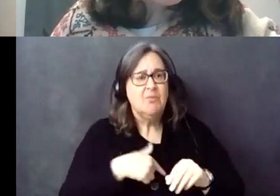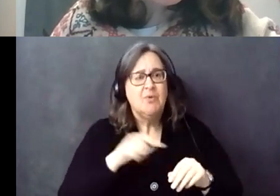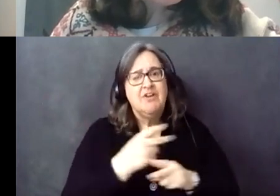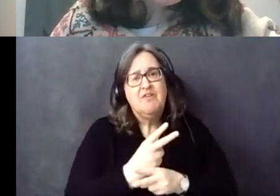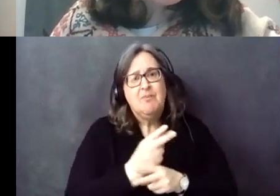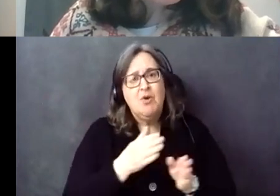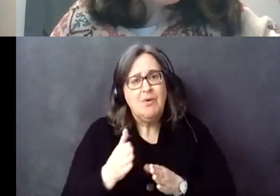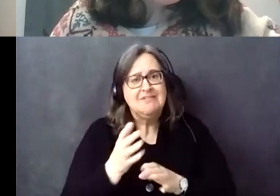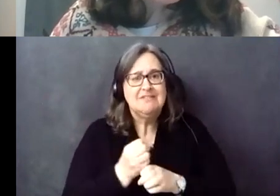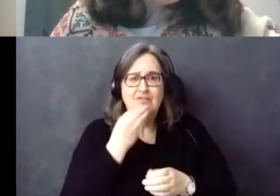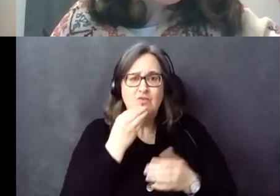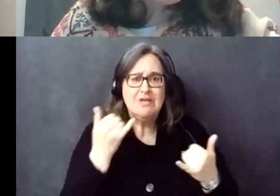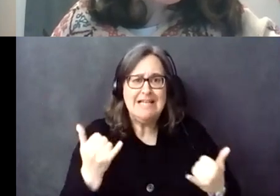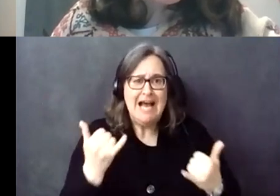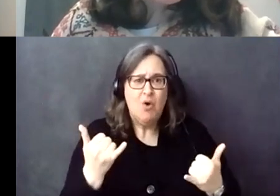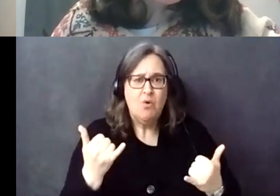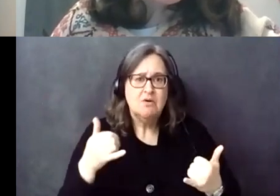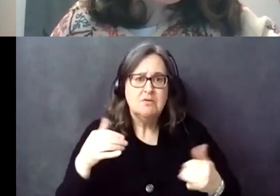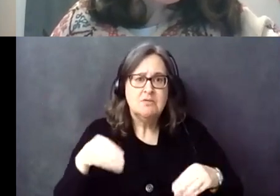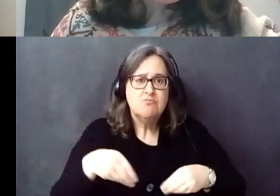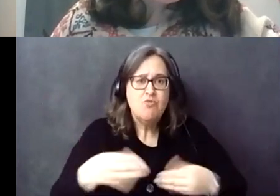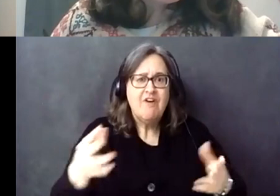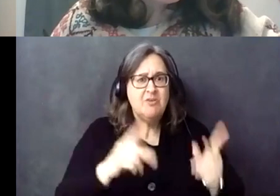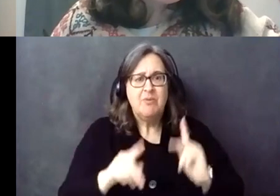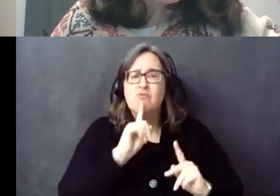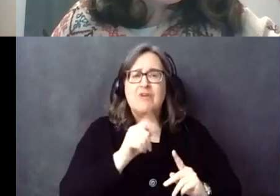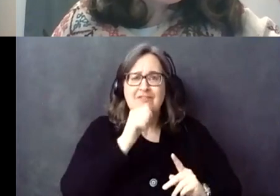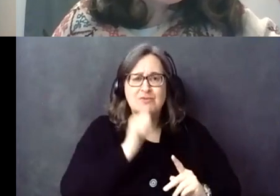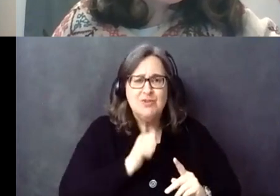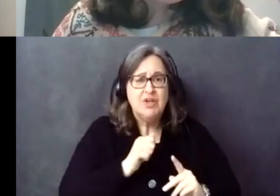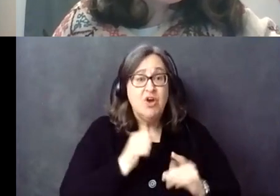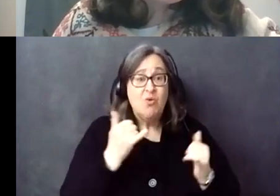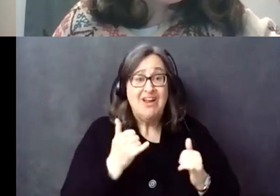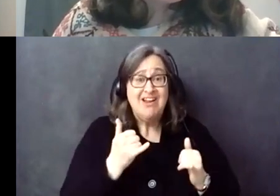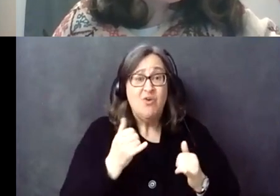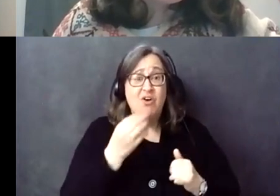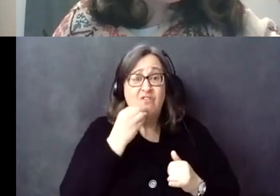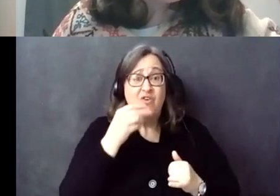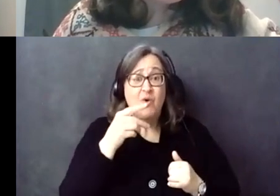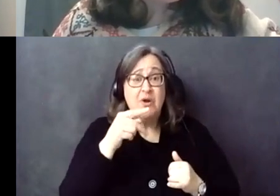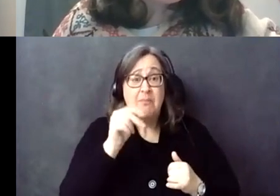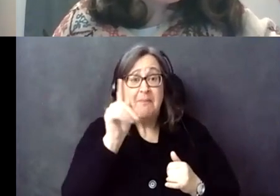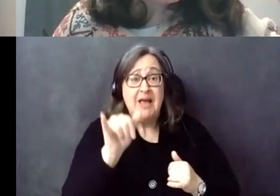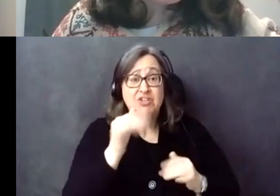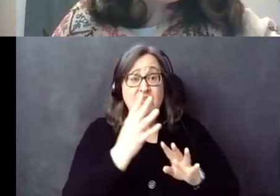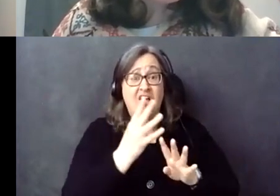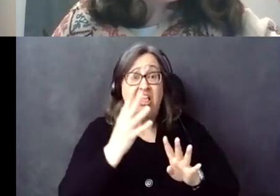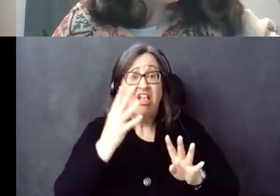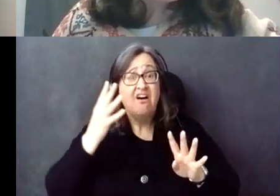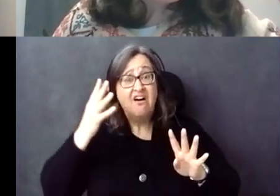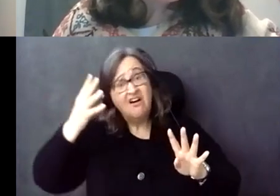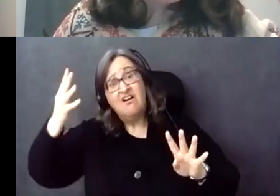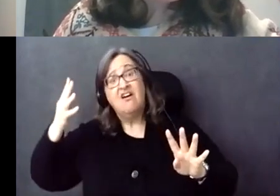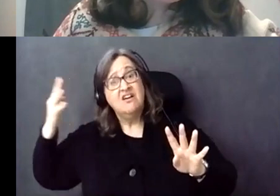get us food now to the people that are really suffering. I mean, our food pantry lines have been growing. Jan could probably speak to that more. I think that's more what I